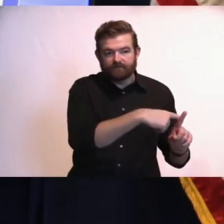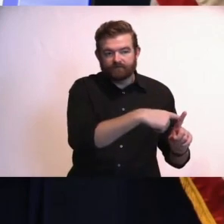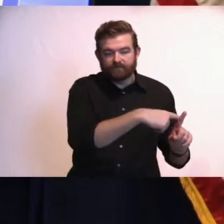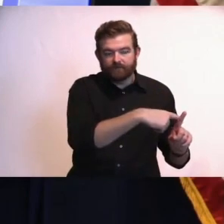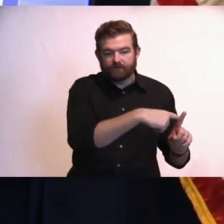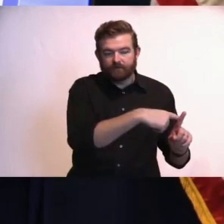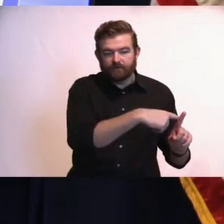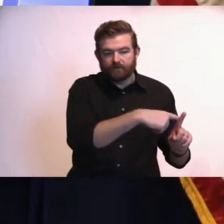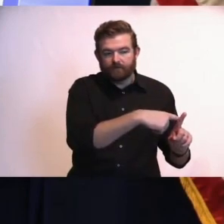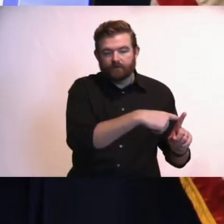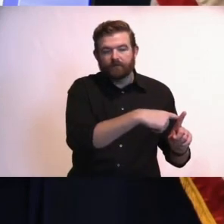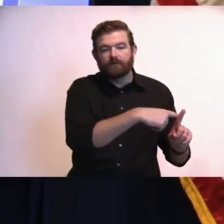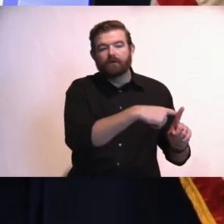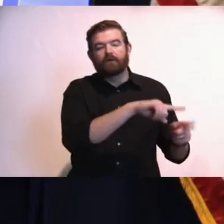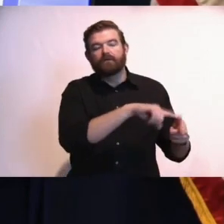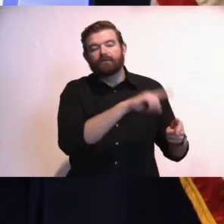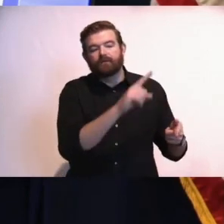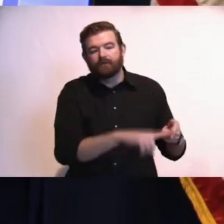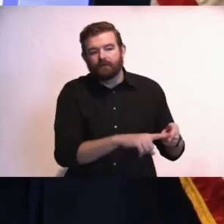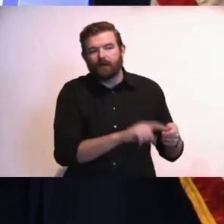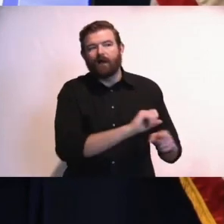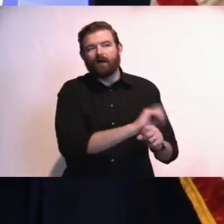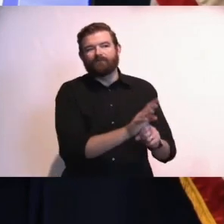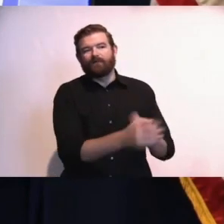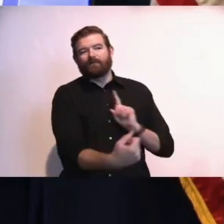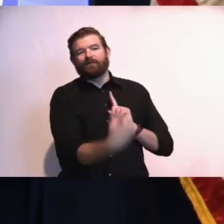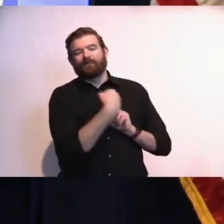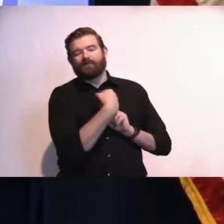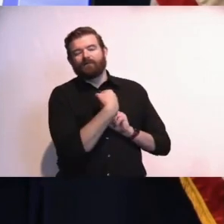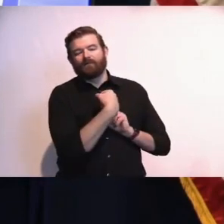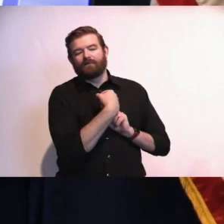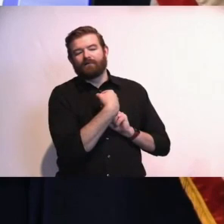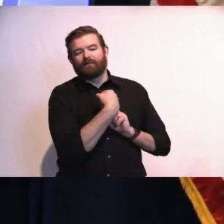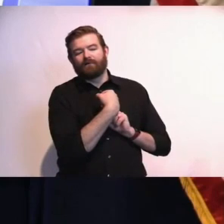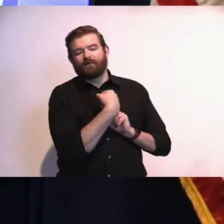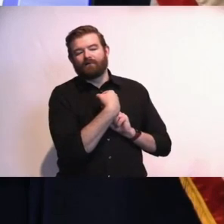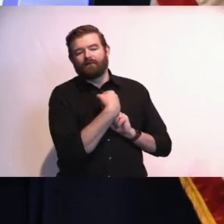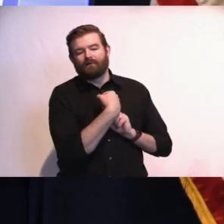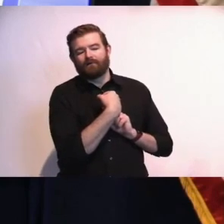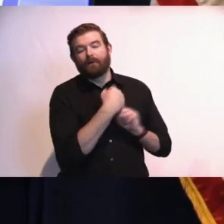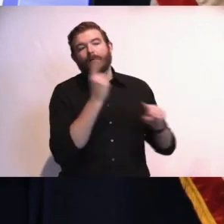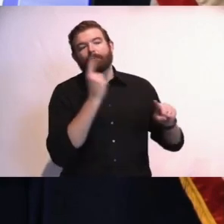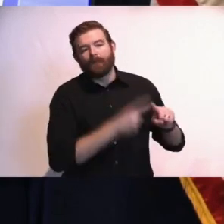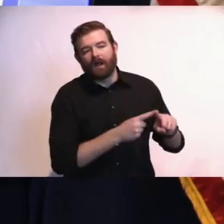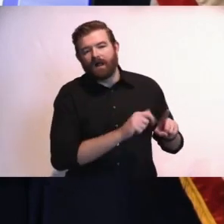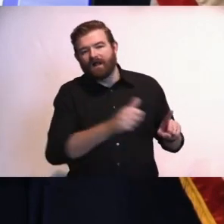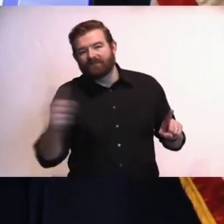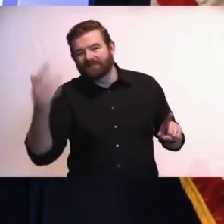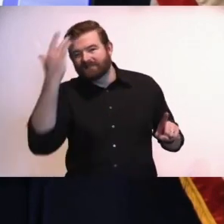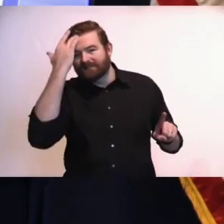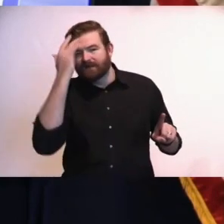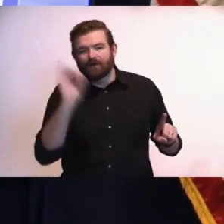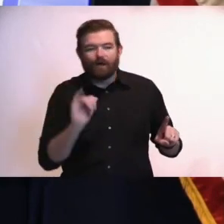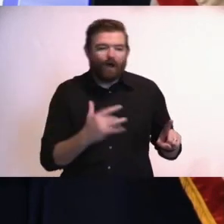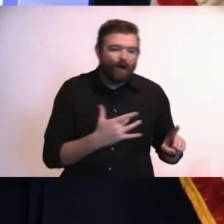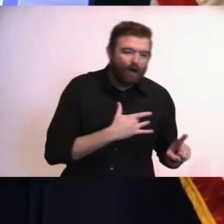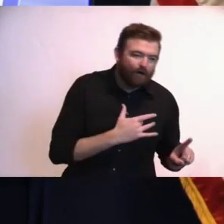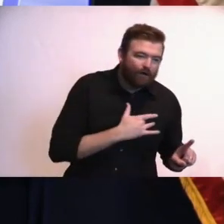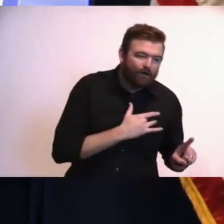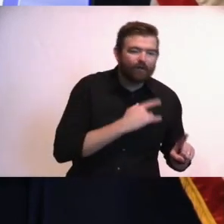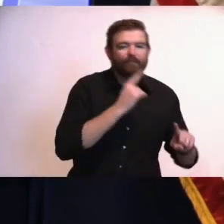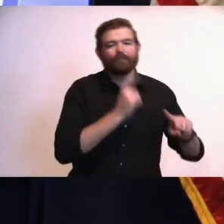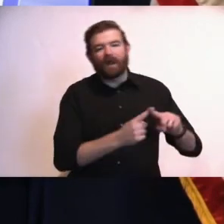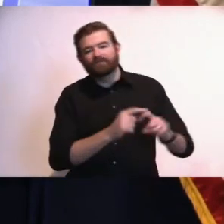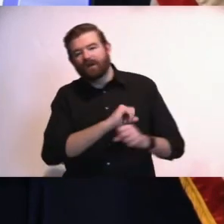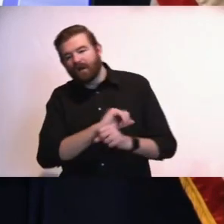totally, half and half. If you're admitted to the hospital with cardiovascular problems and you have you're